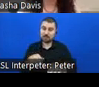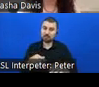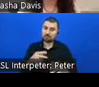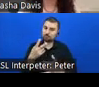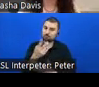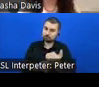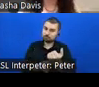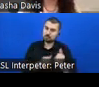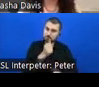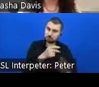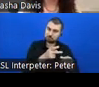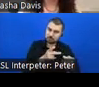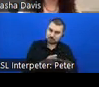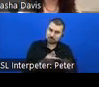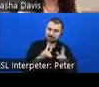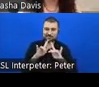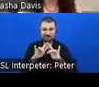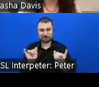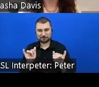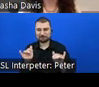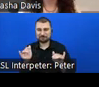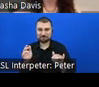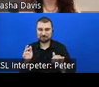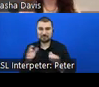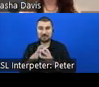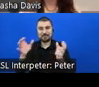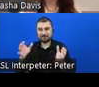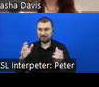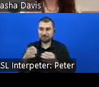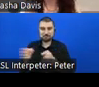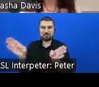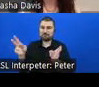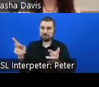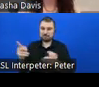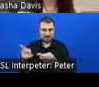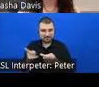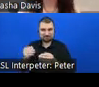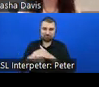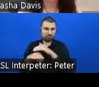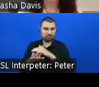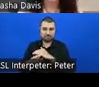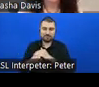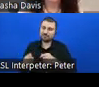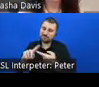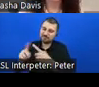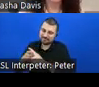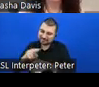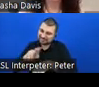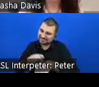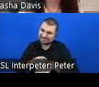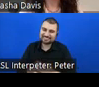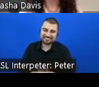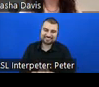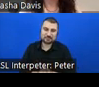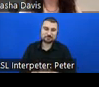but also a very much a public space as well, for friends, of course. It